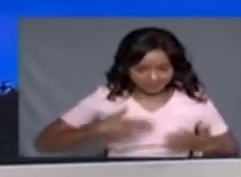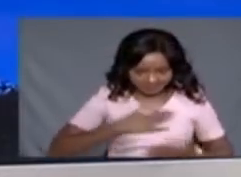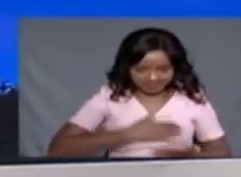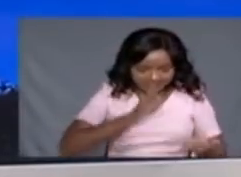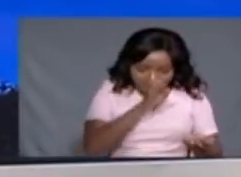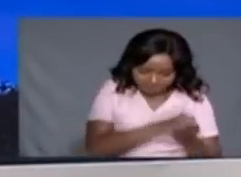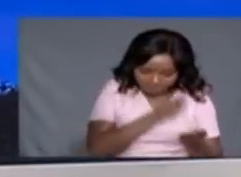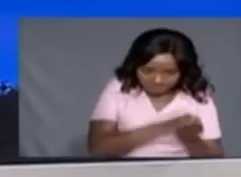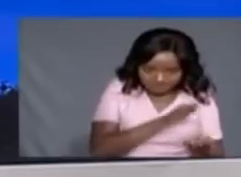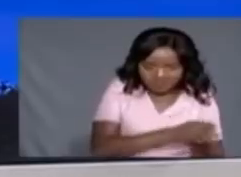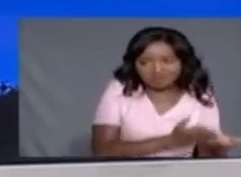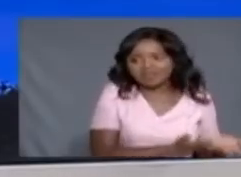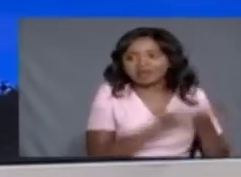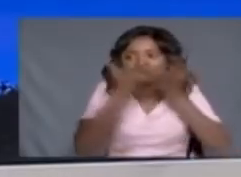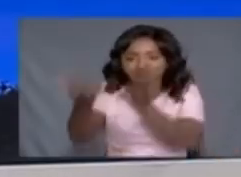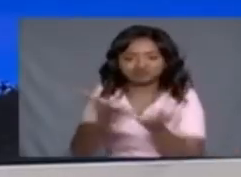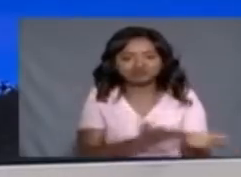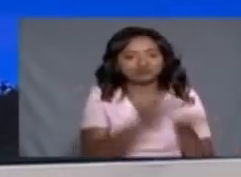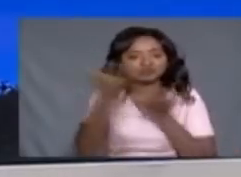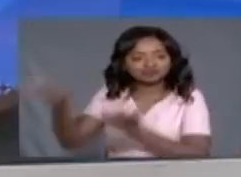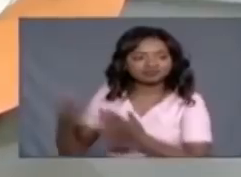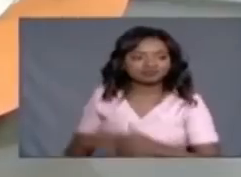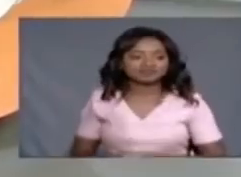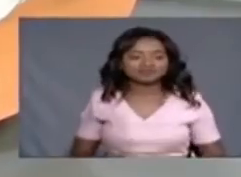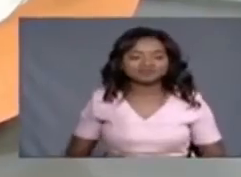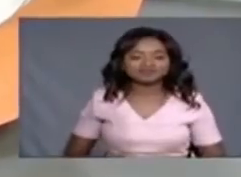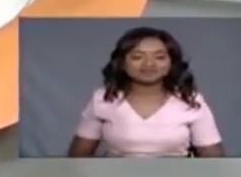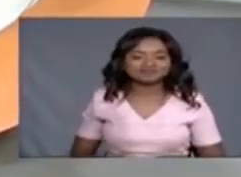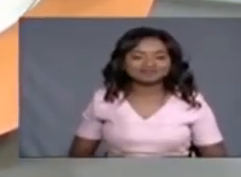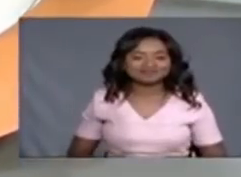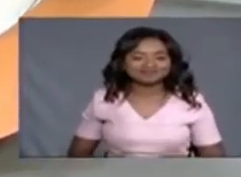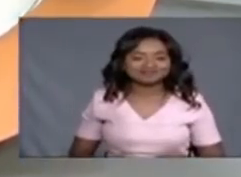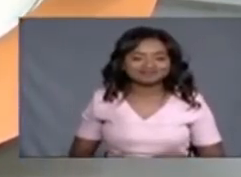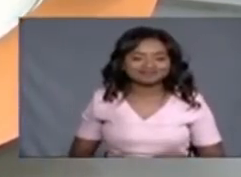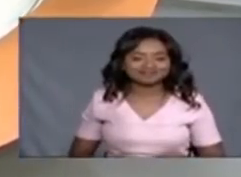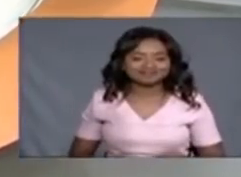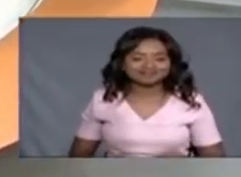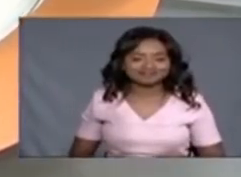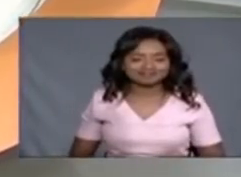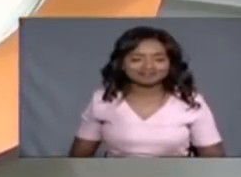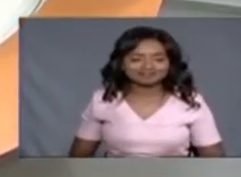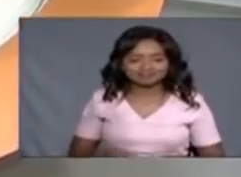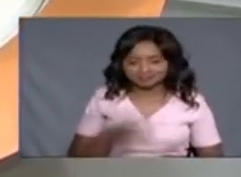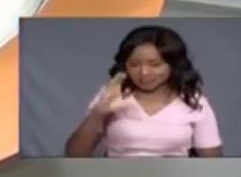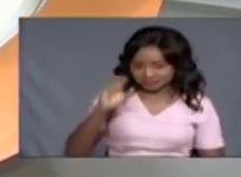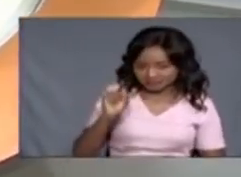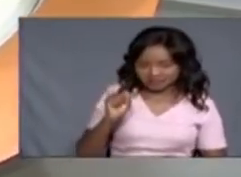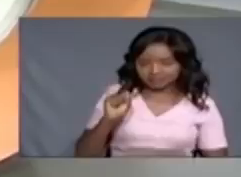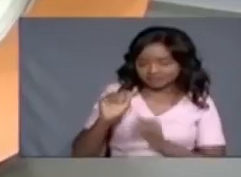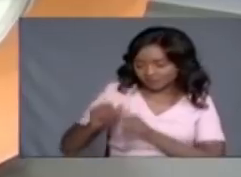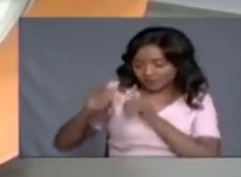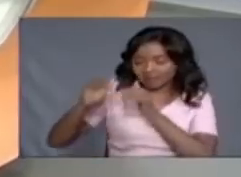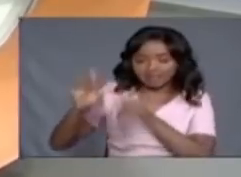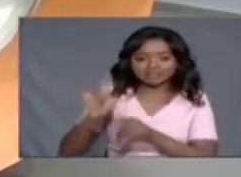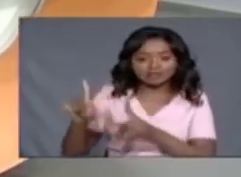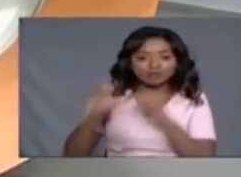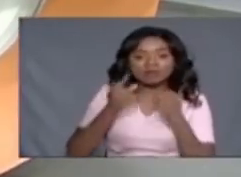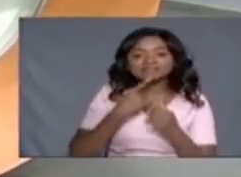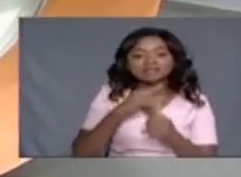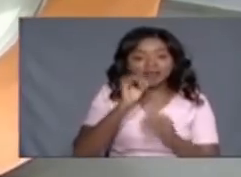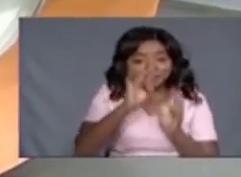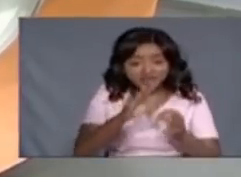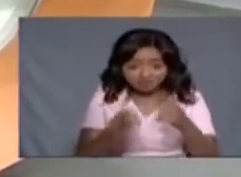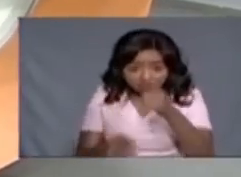they are in the world. Is that right? Yeah. Doctori, CS for Agriculture, Mwangi Kiunjuri said, if you see